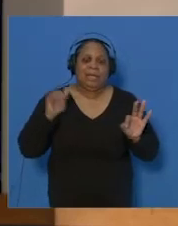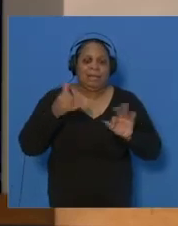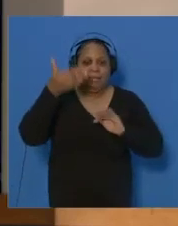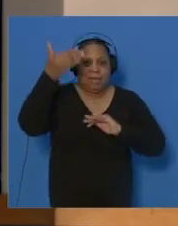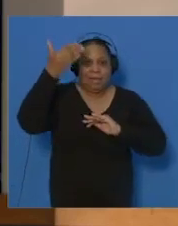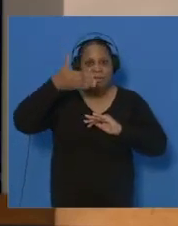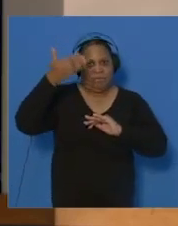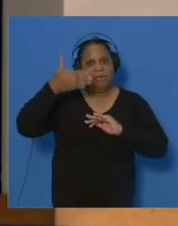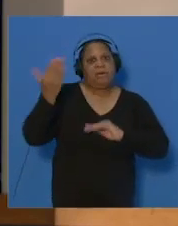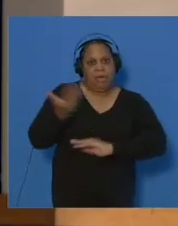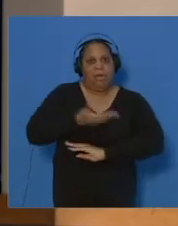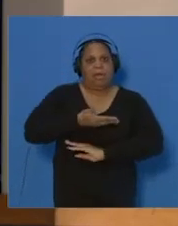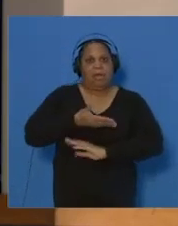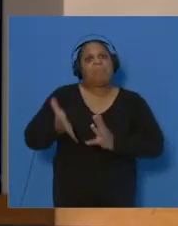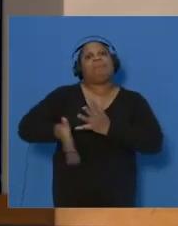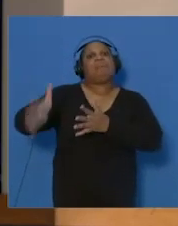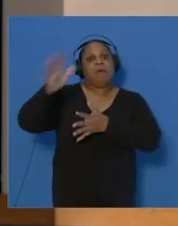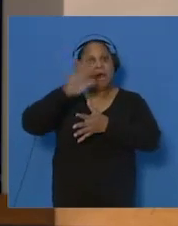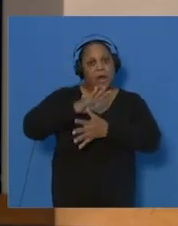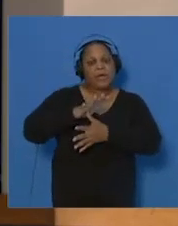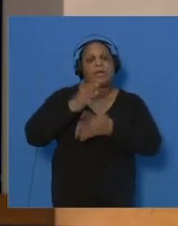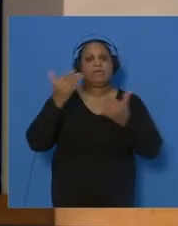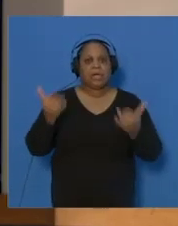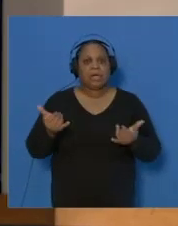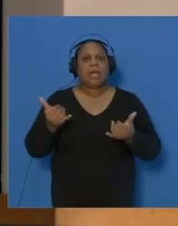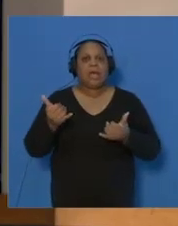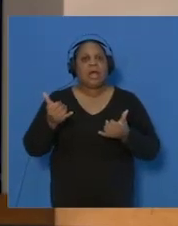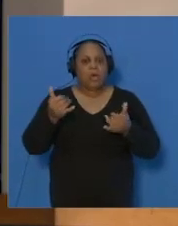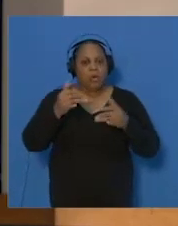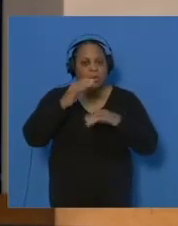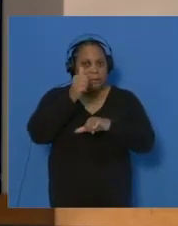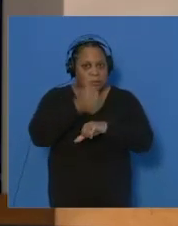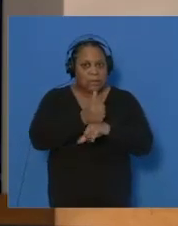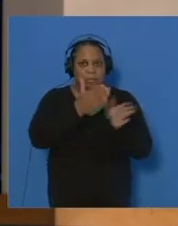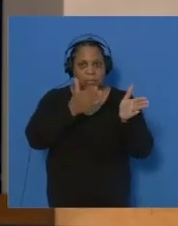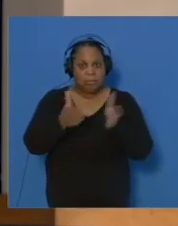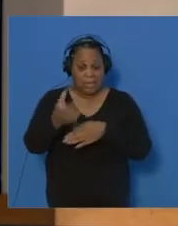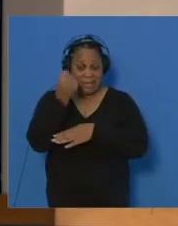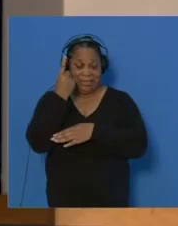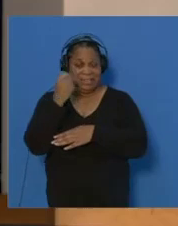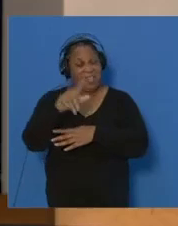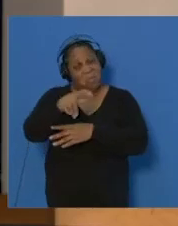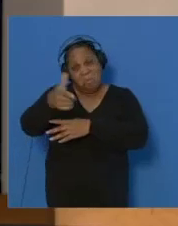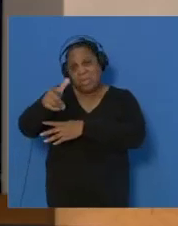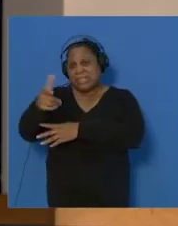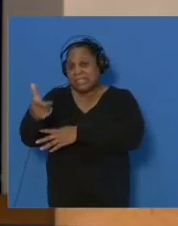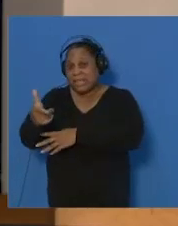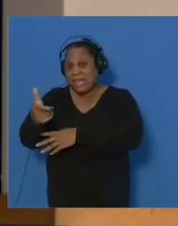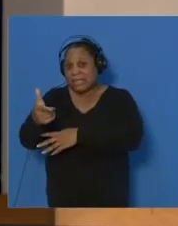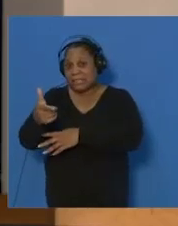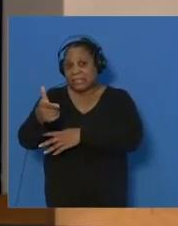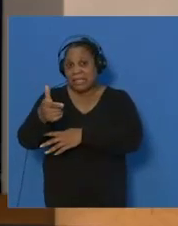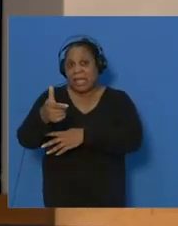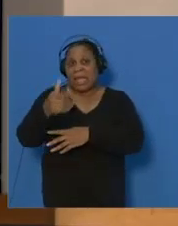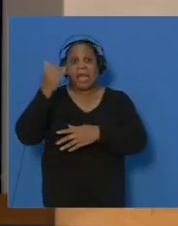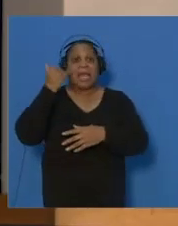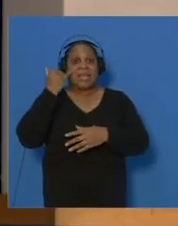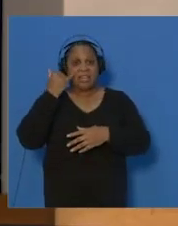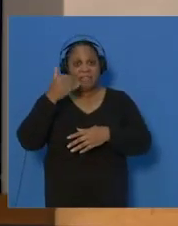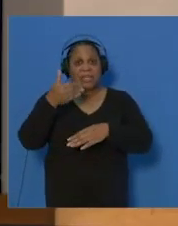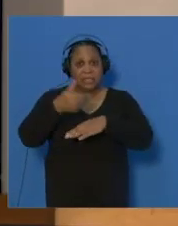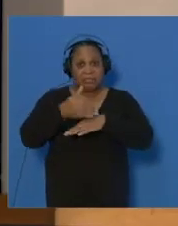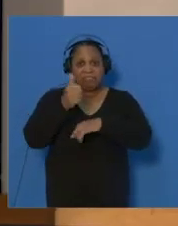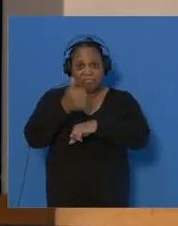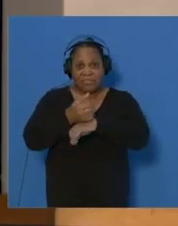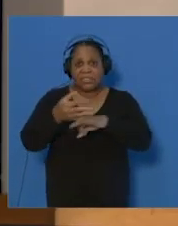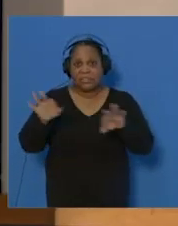forefront of our minds, and we will indeed put together a plan where they can understand what is next, and a phased release if it is indeed the